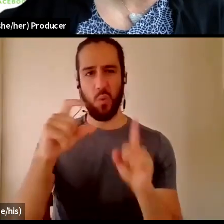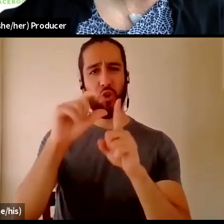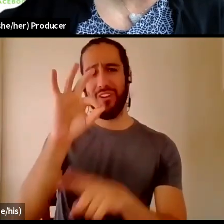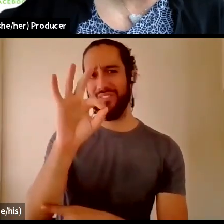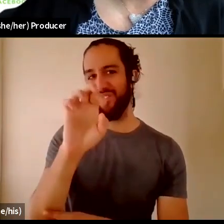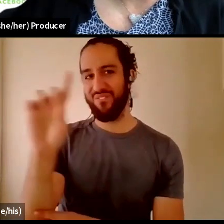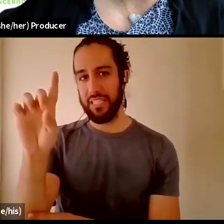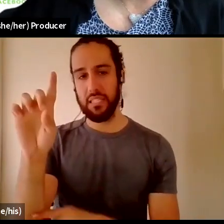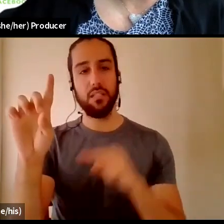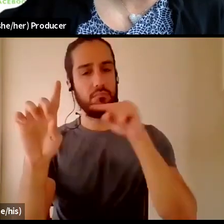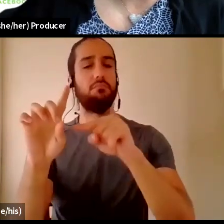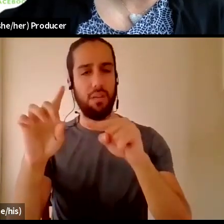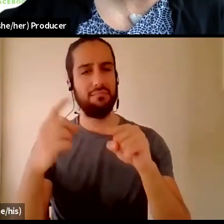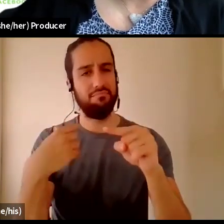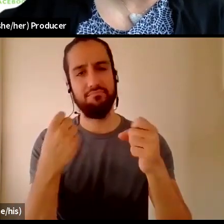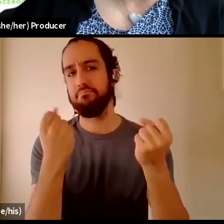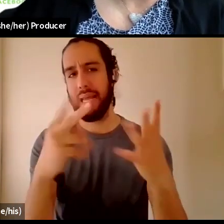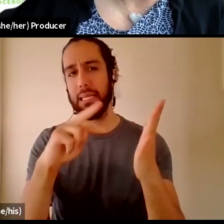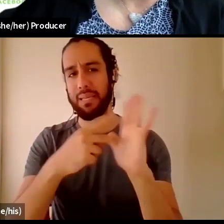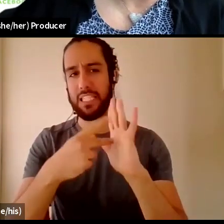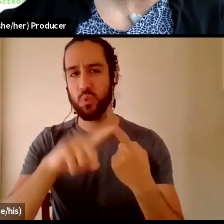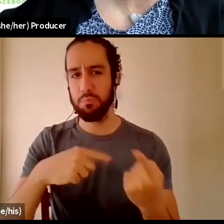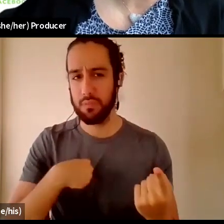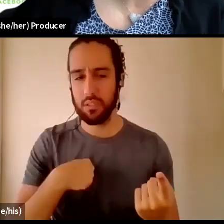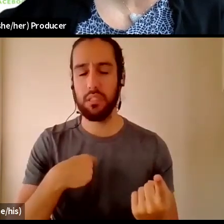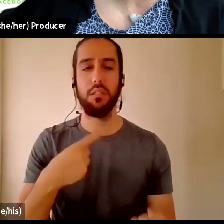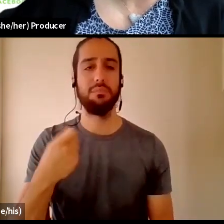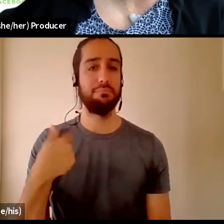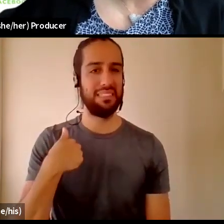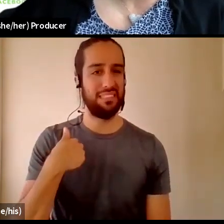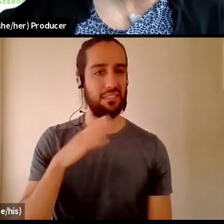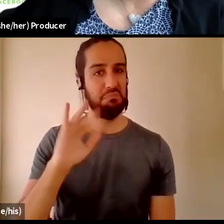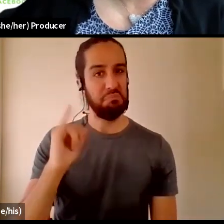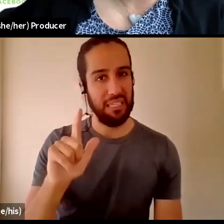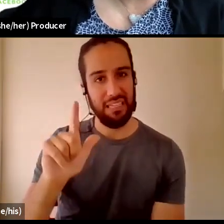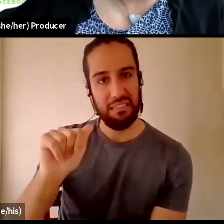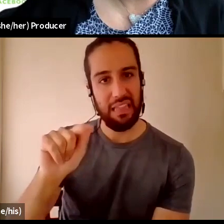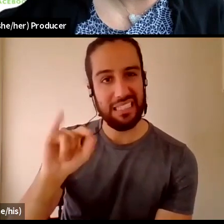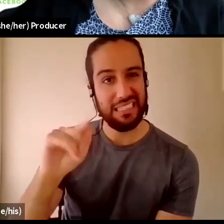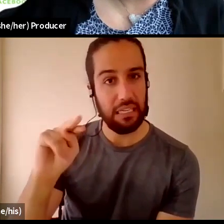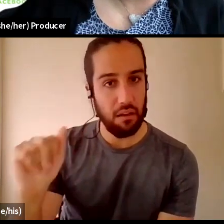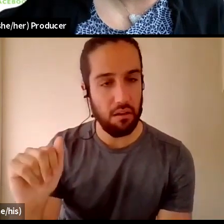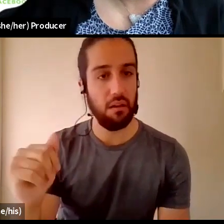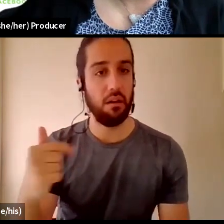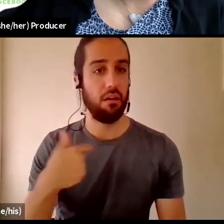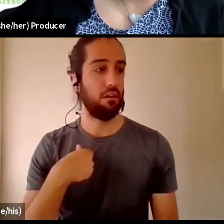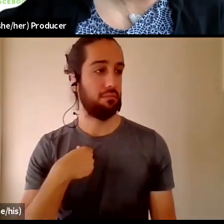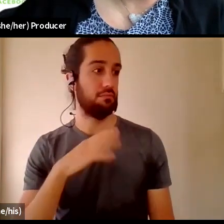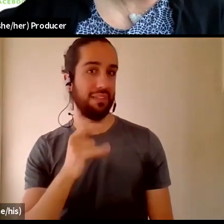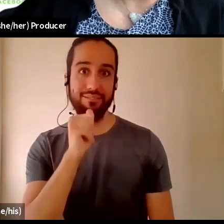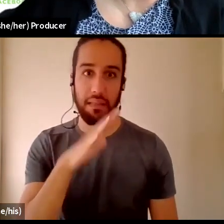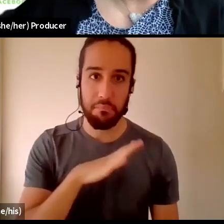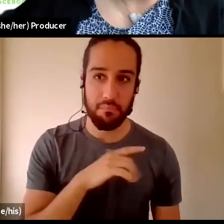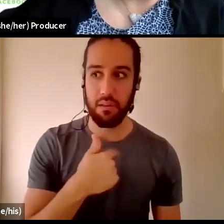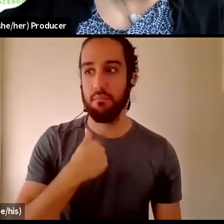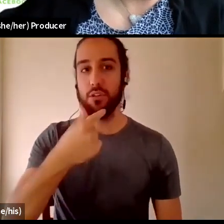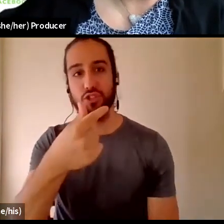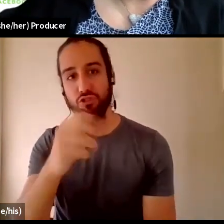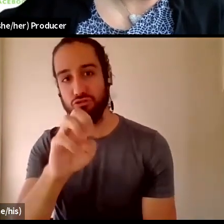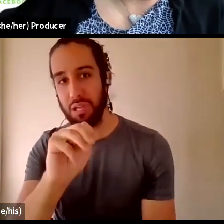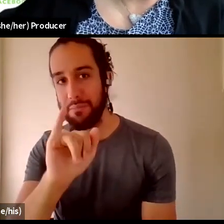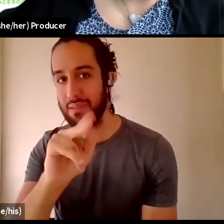think this. Being Latina, being female, being a Gemini, coming from a